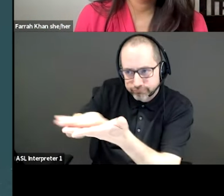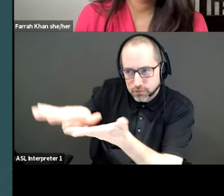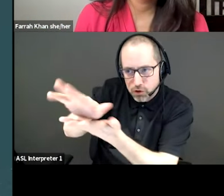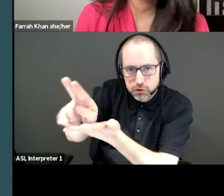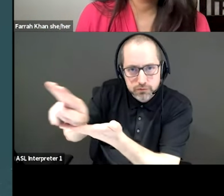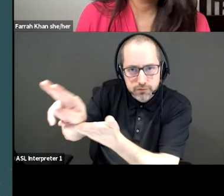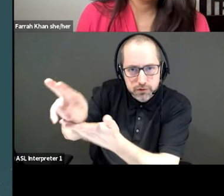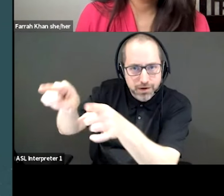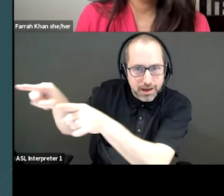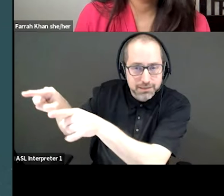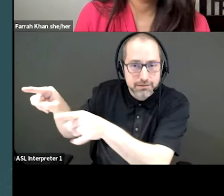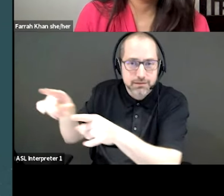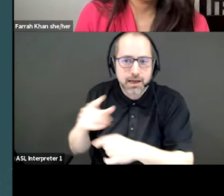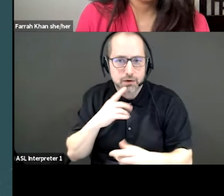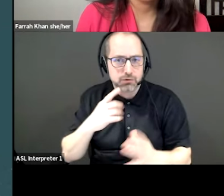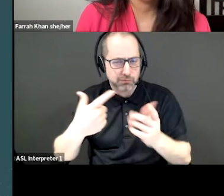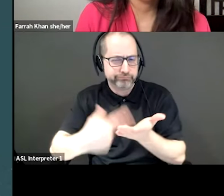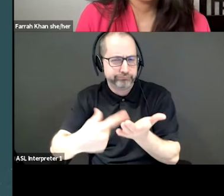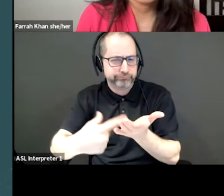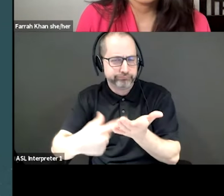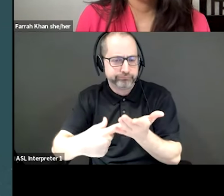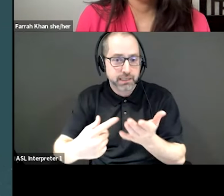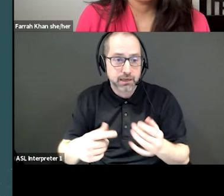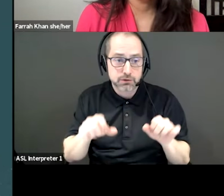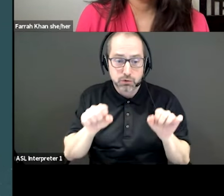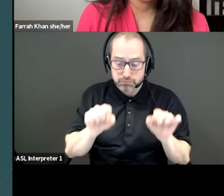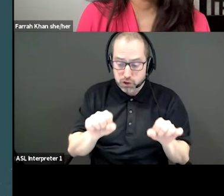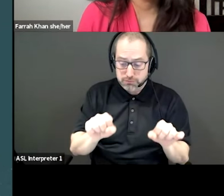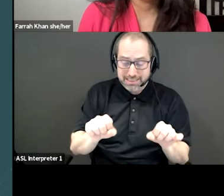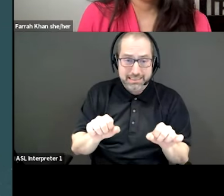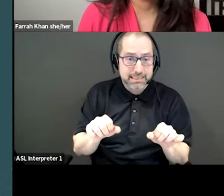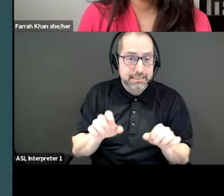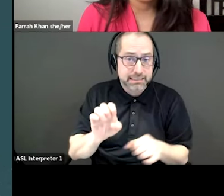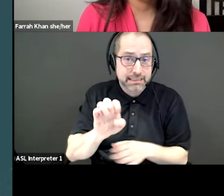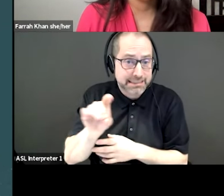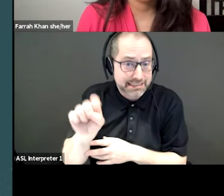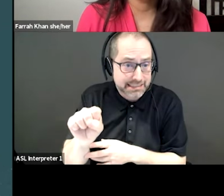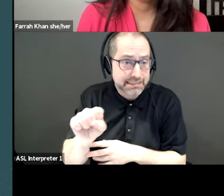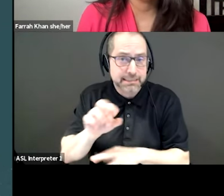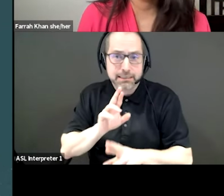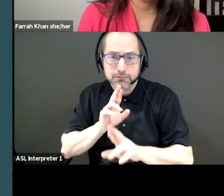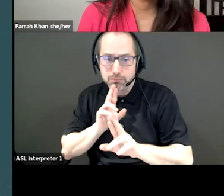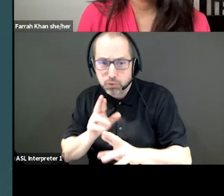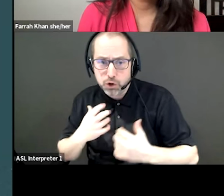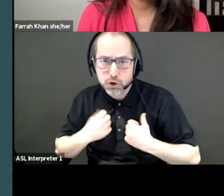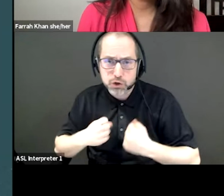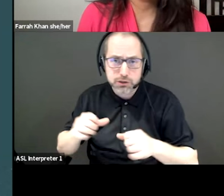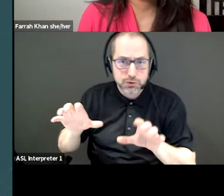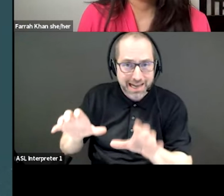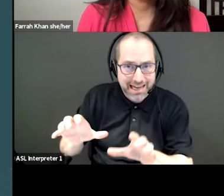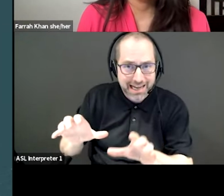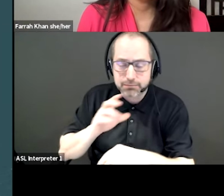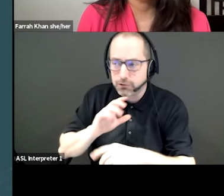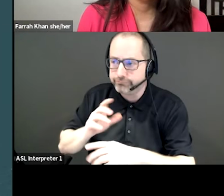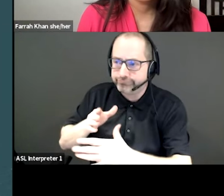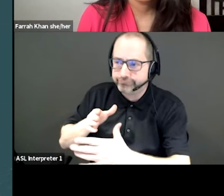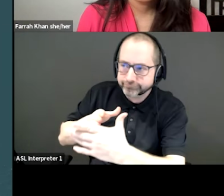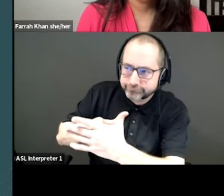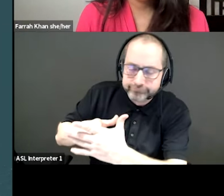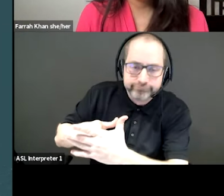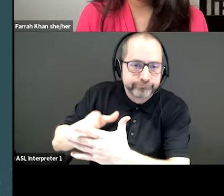builds on the Possibility Seeds report, The Courage to Act, developing a national framework to address and prevent gender-based violence at post-secondary